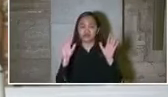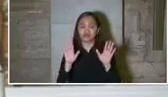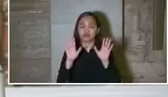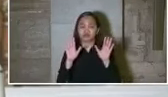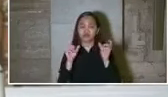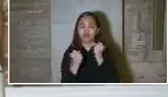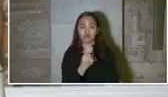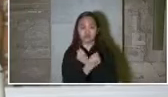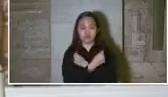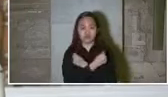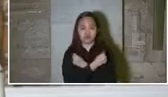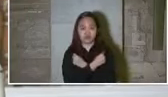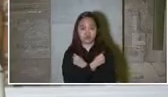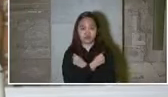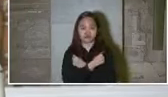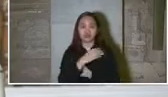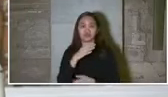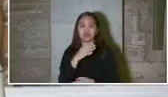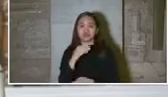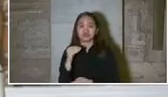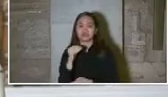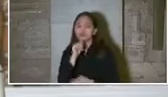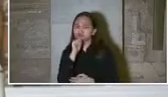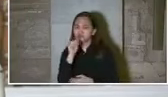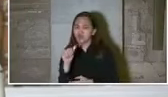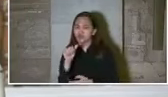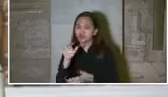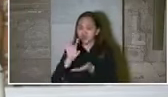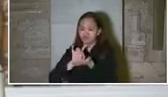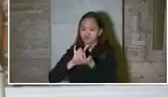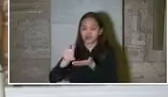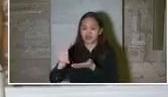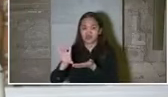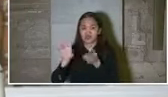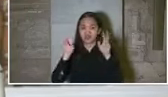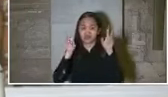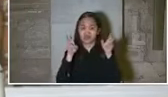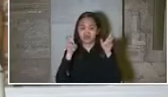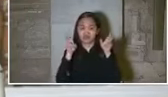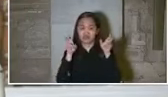to love and not to hate.